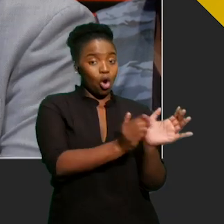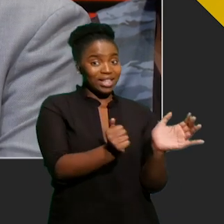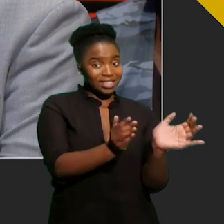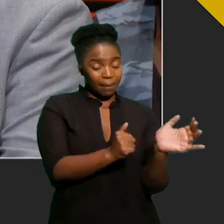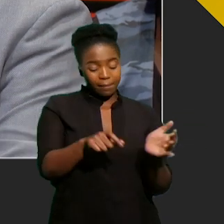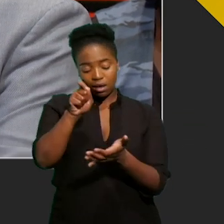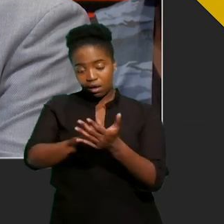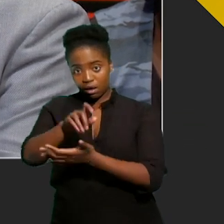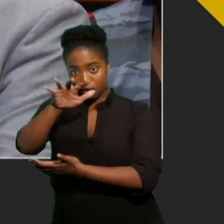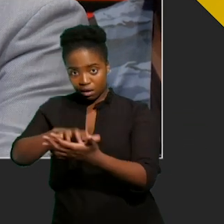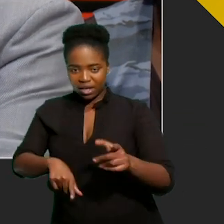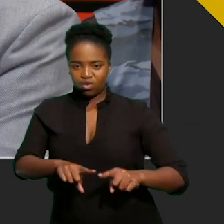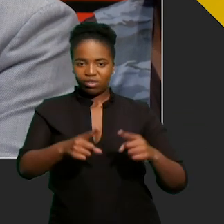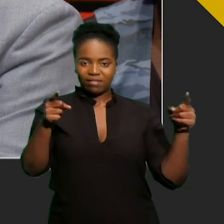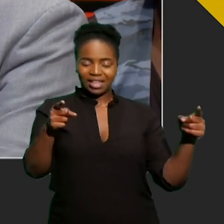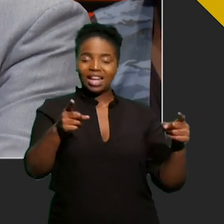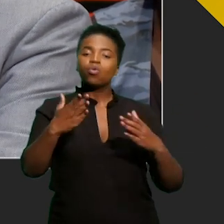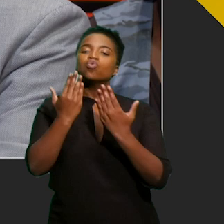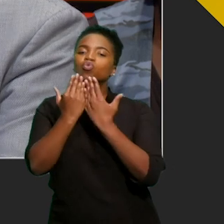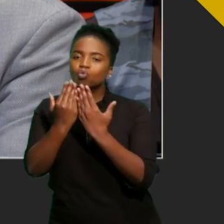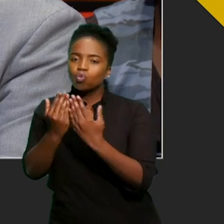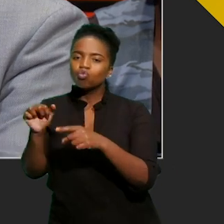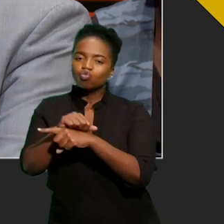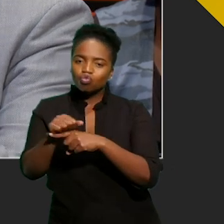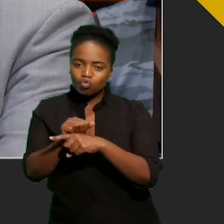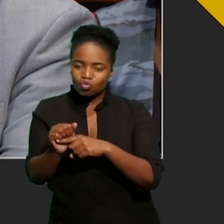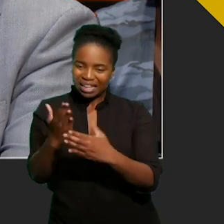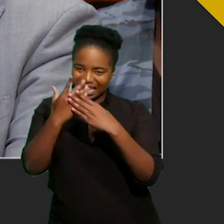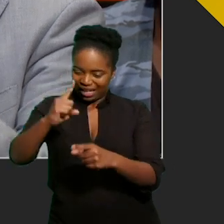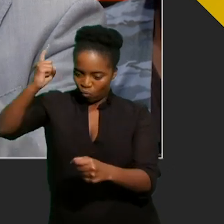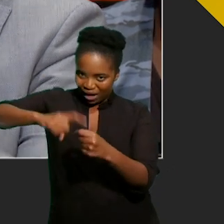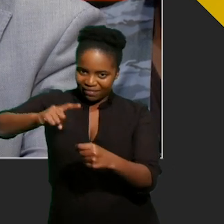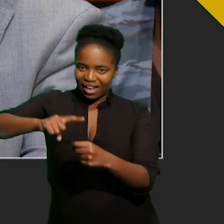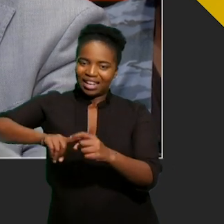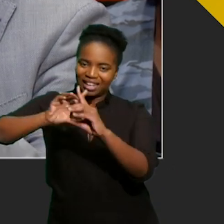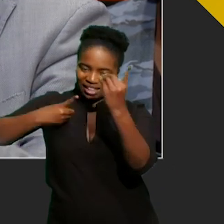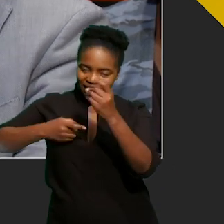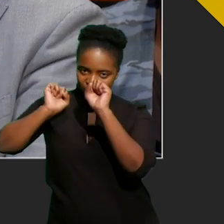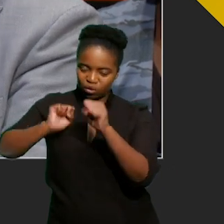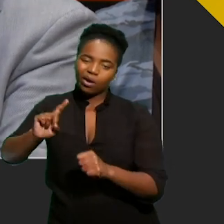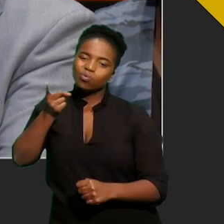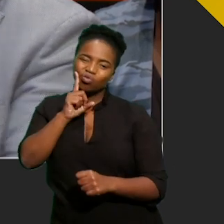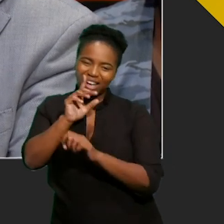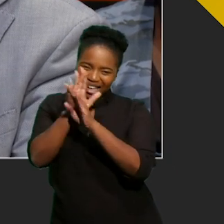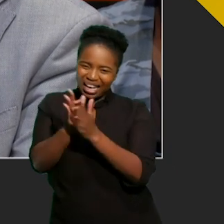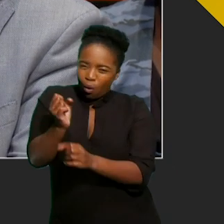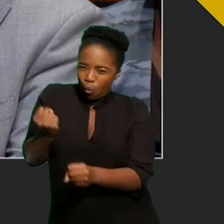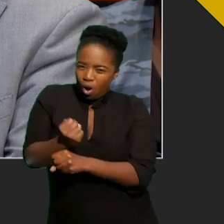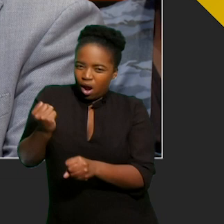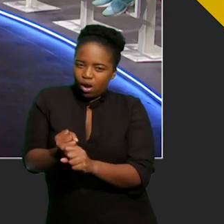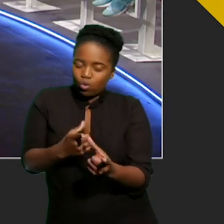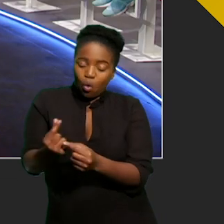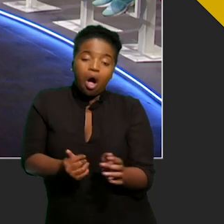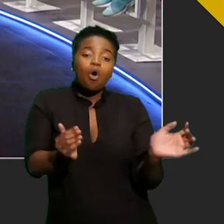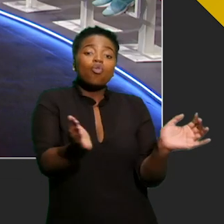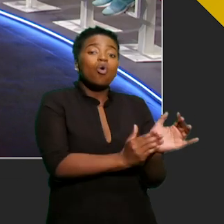and journalism is that journalism, you go to school for it, you are trained how to do it, you verify, you check sources, you do some work. Yeah, and you